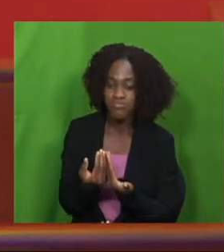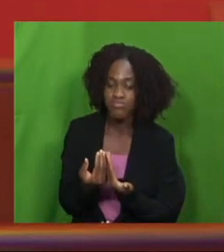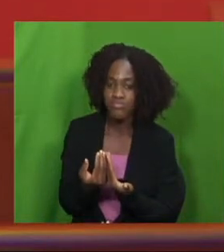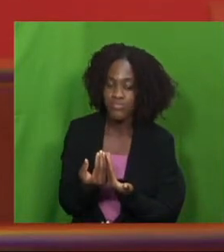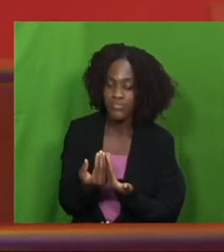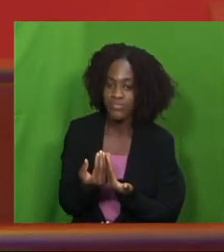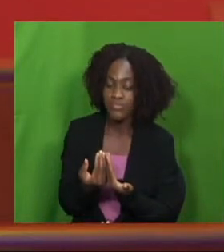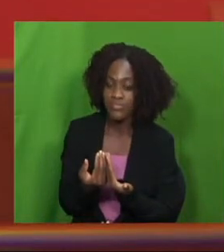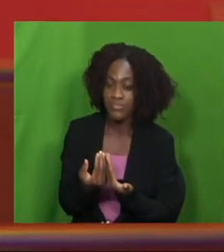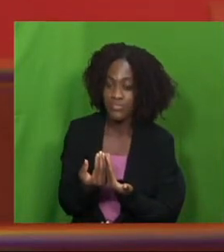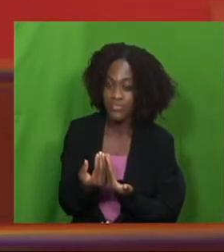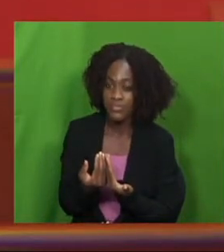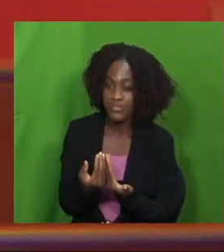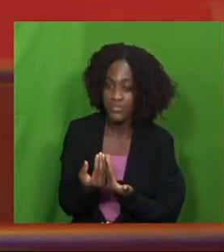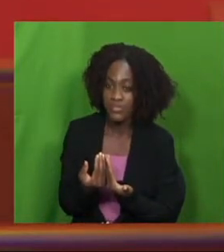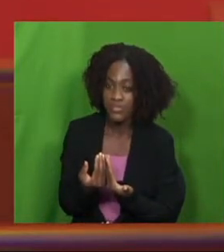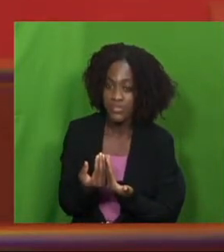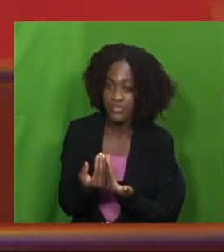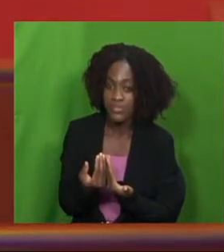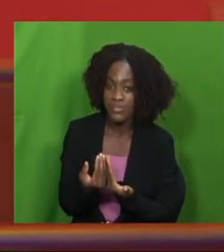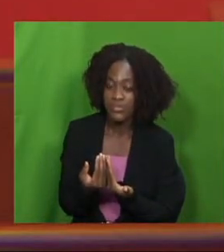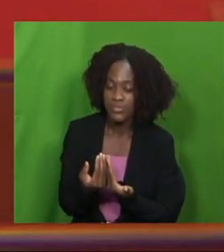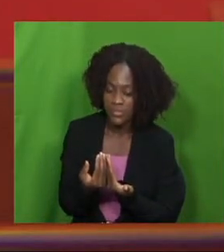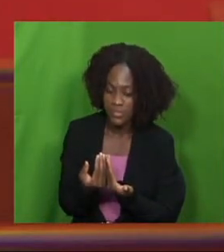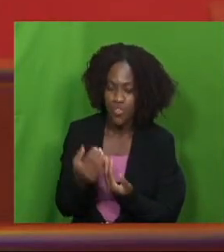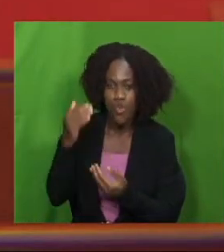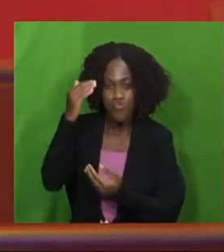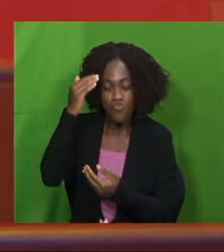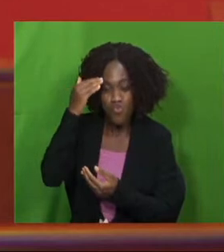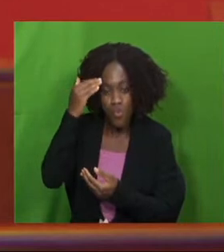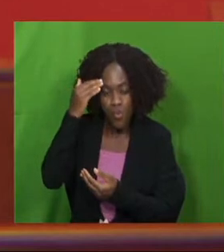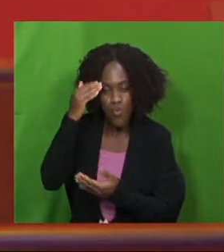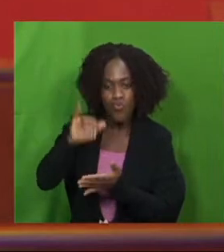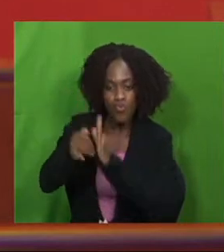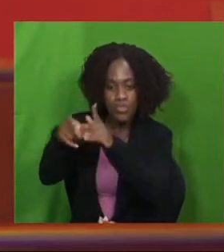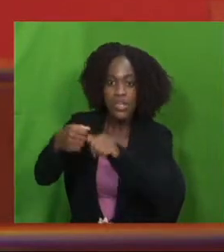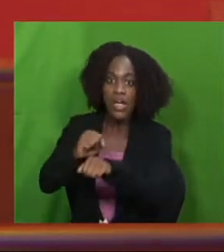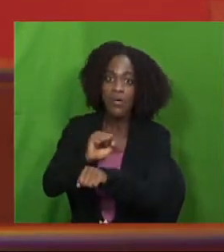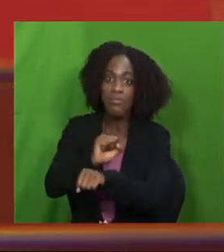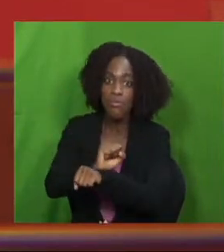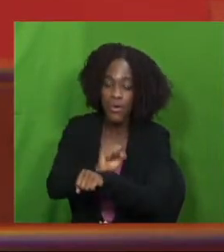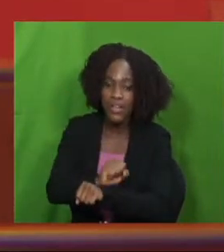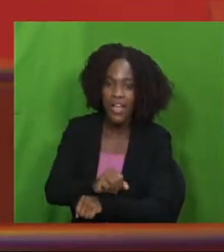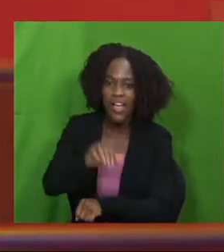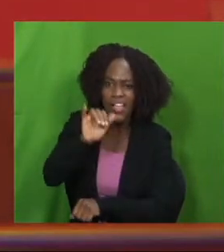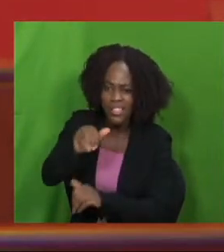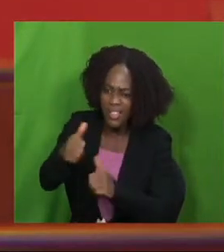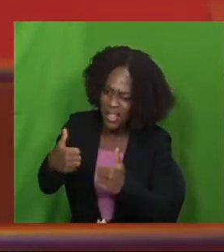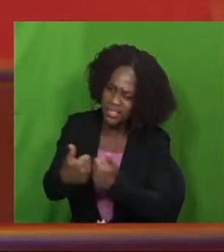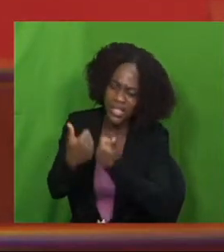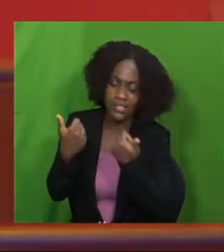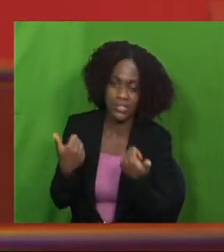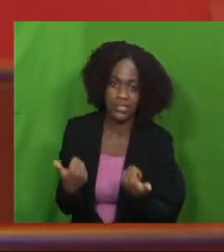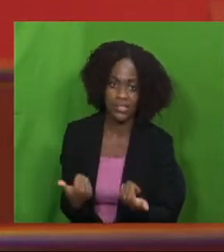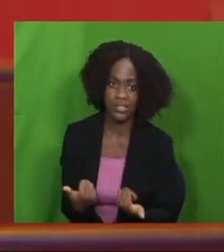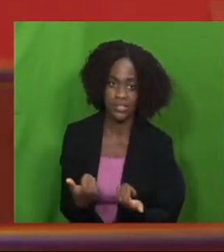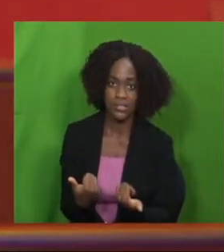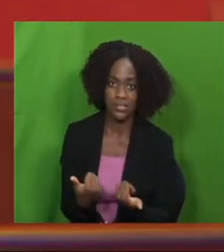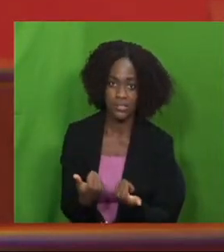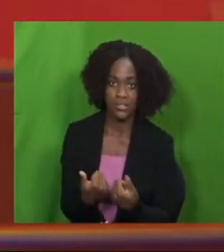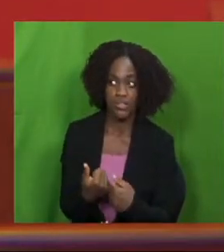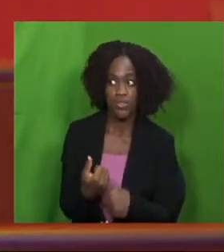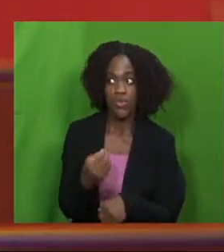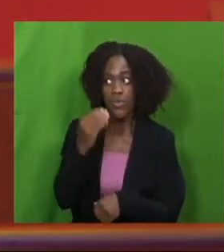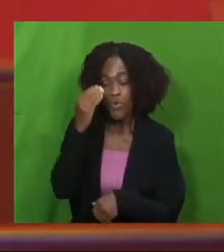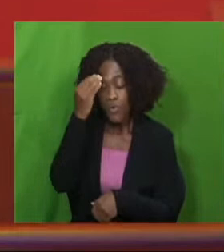compute attendance to Parliament. It's a serious challenge. We know much of the work of this House is